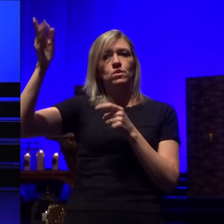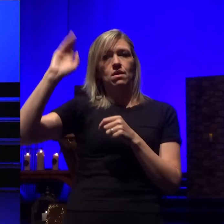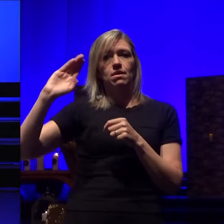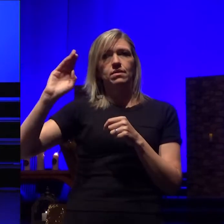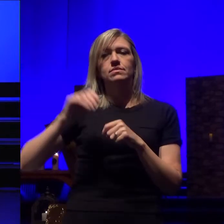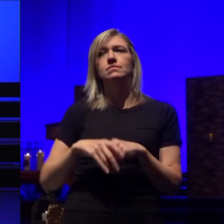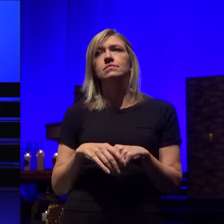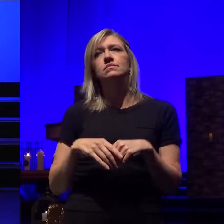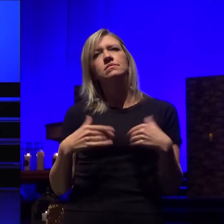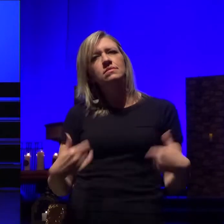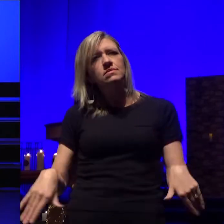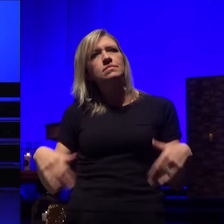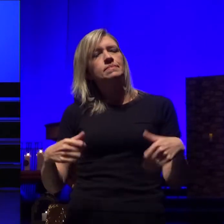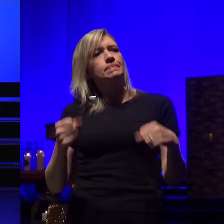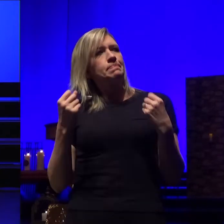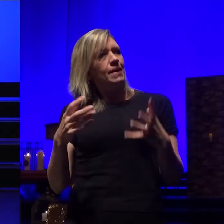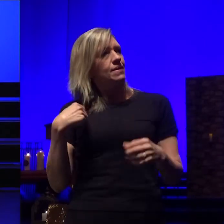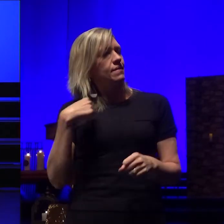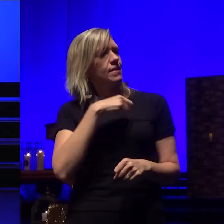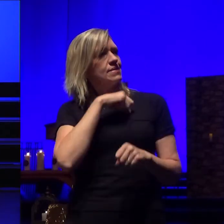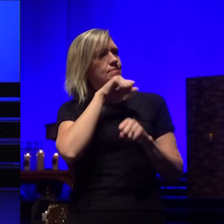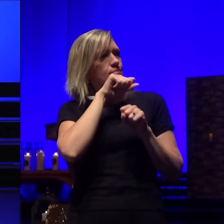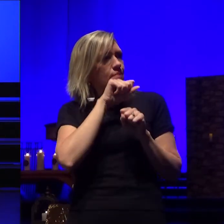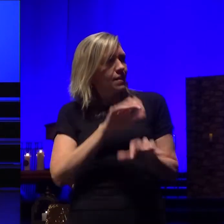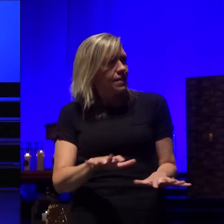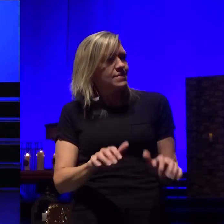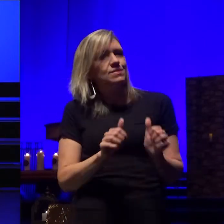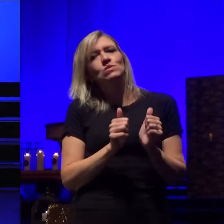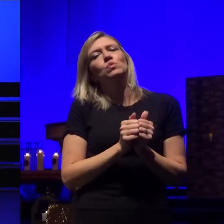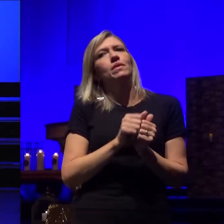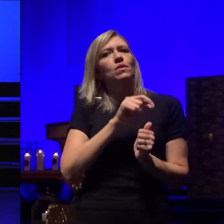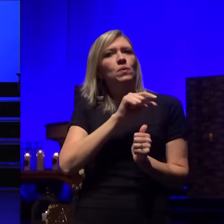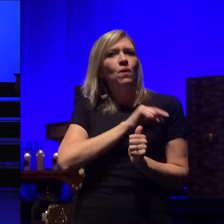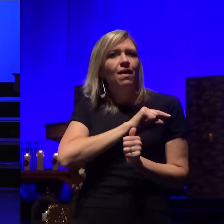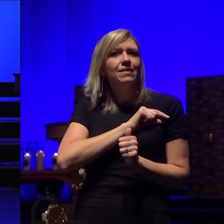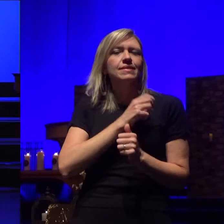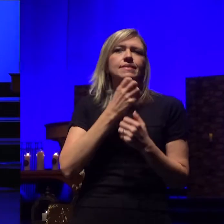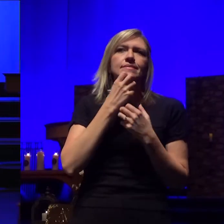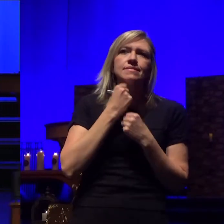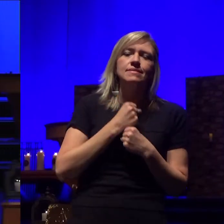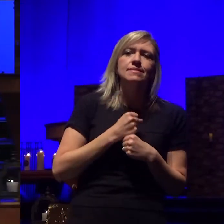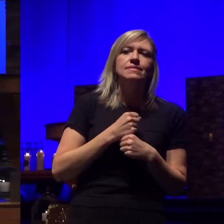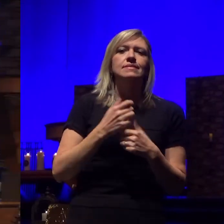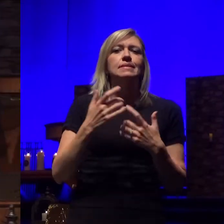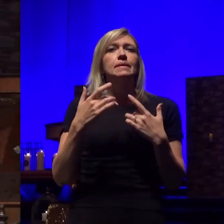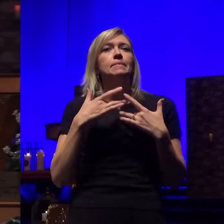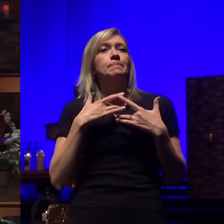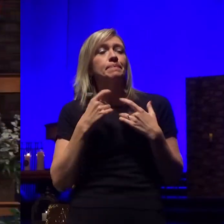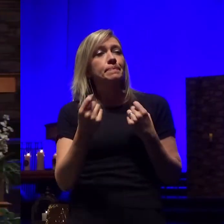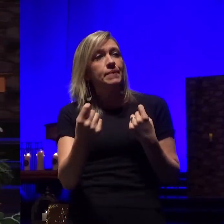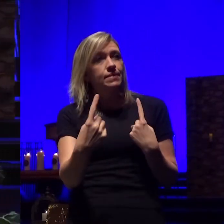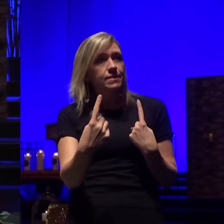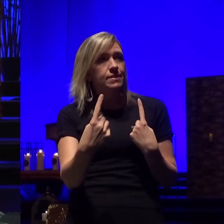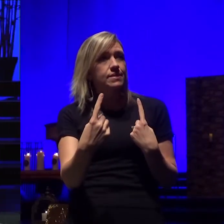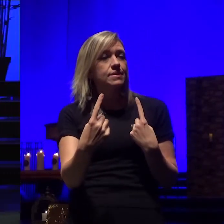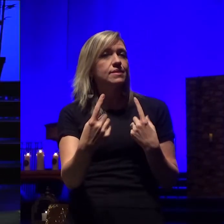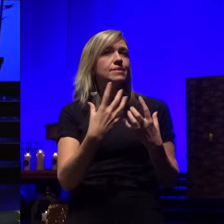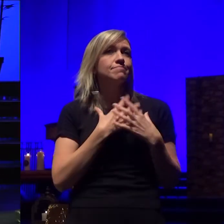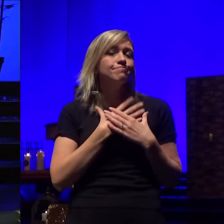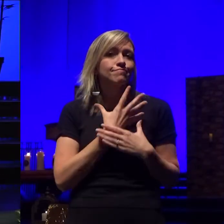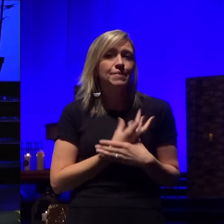have so many of us been with our qualities of virtue, with our empathy and